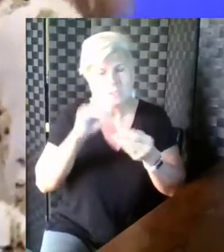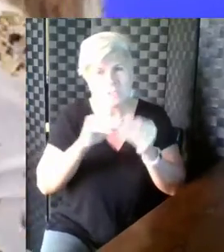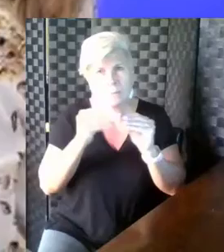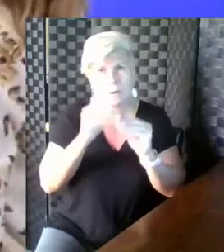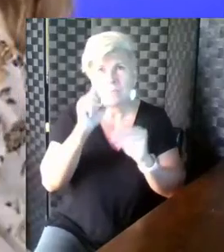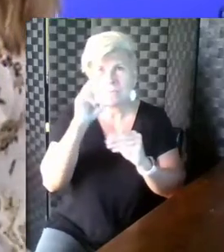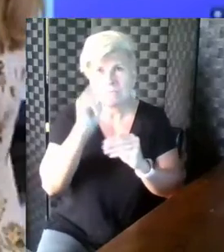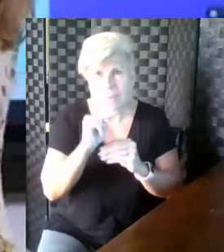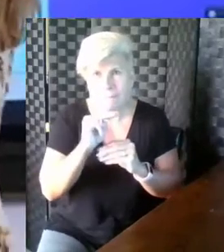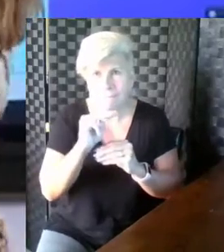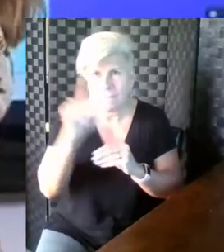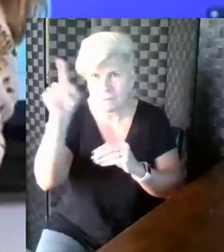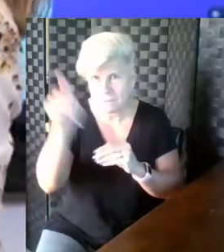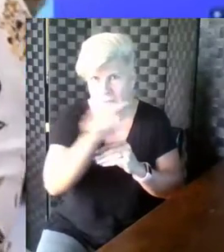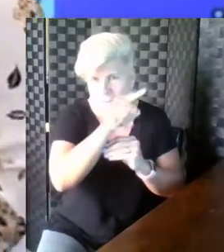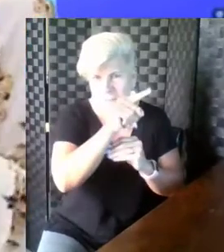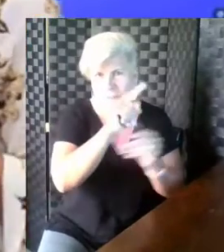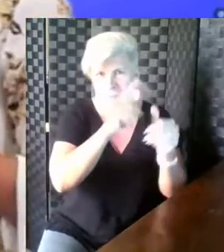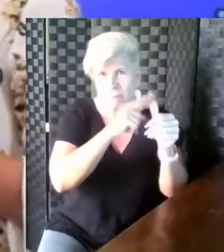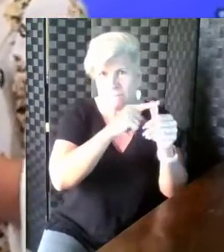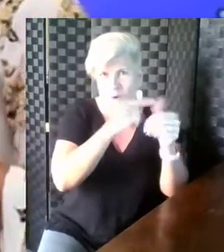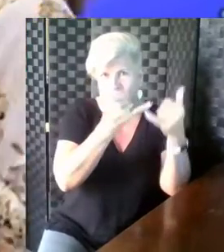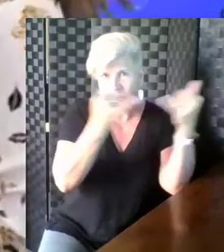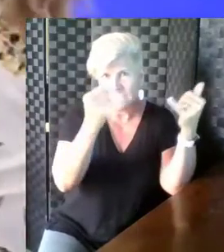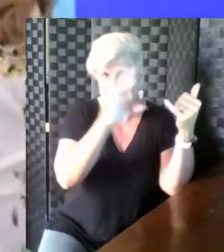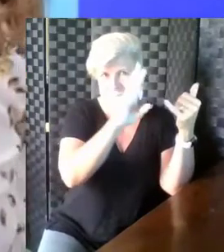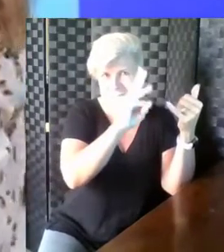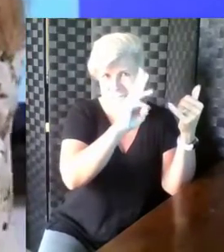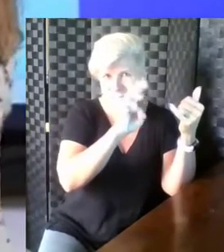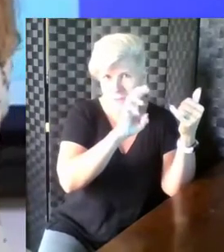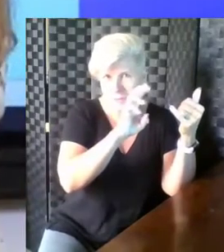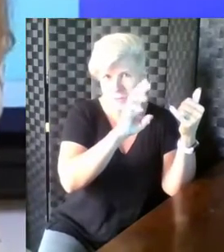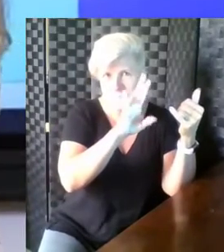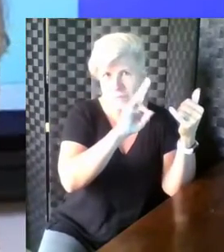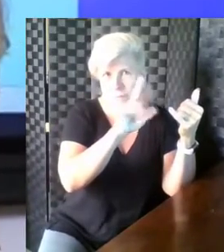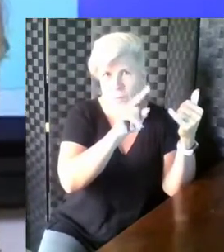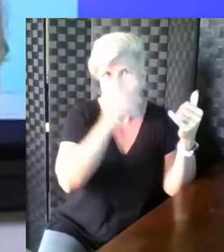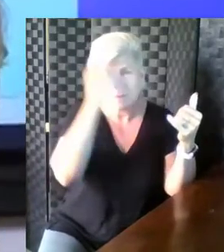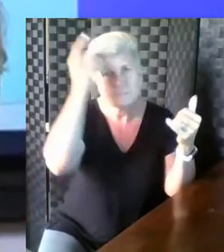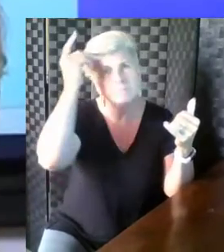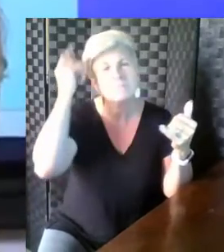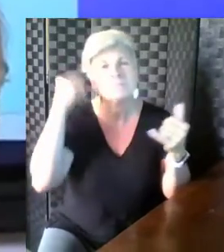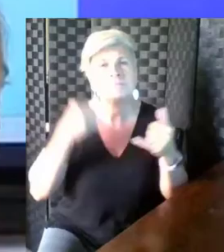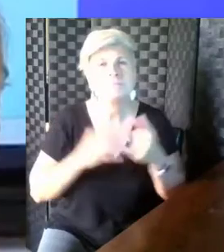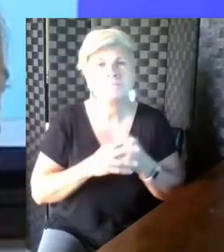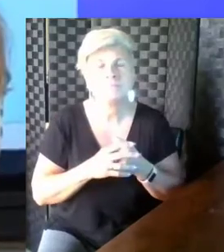or our sum. So I'm going to take that 671 and I'm going to move it here to the front. Let's do that.